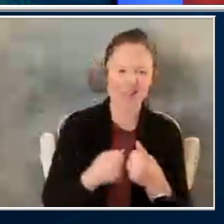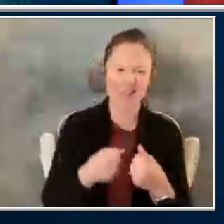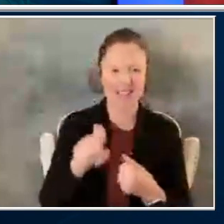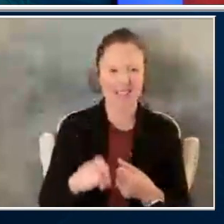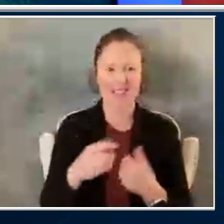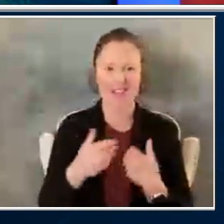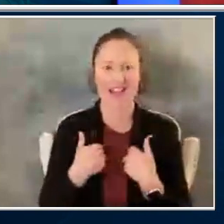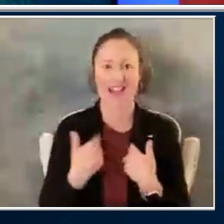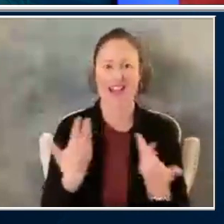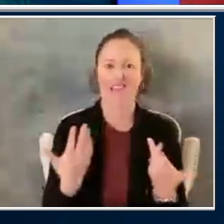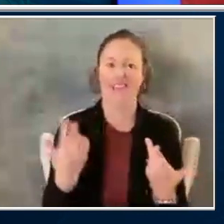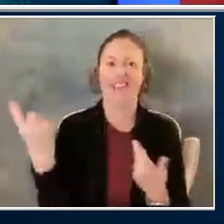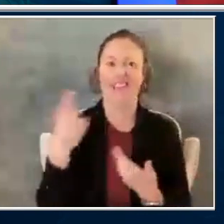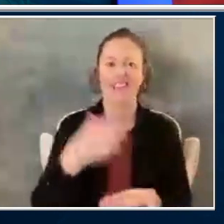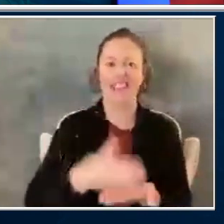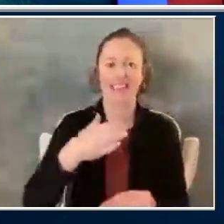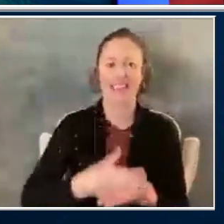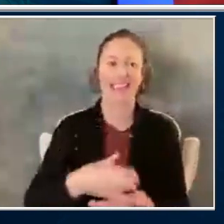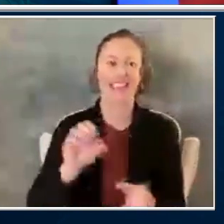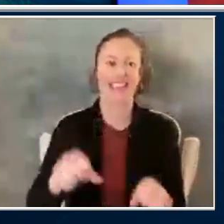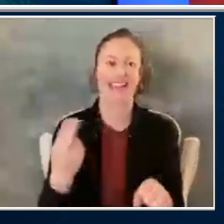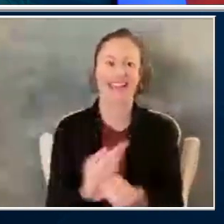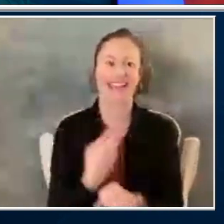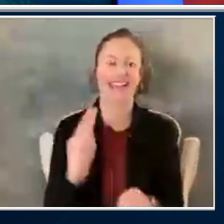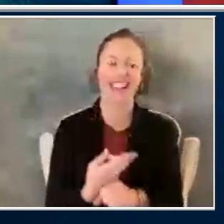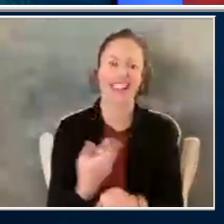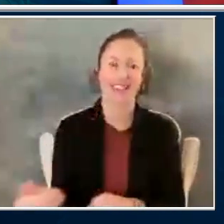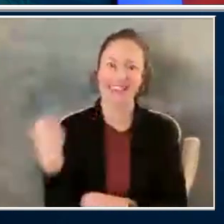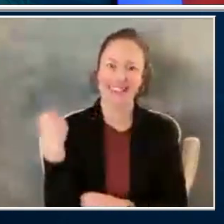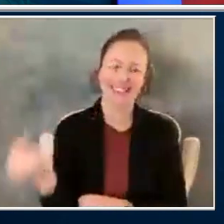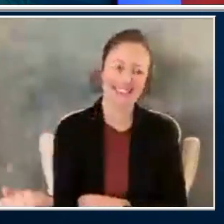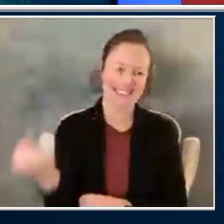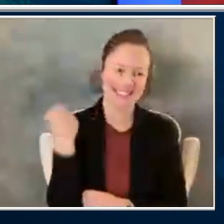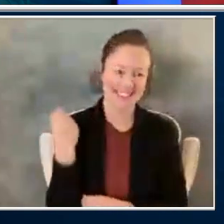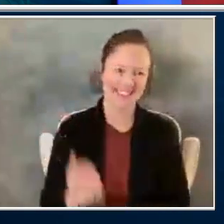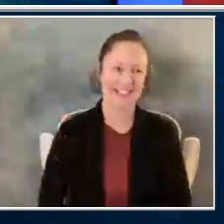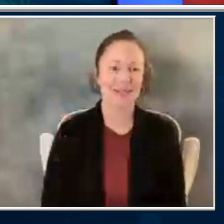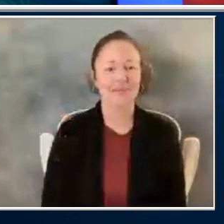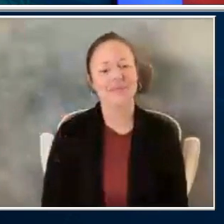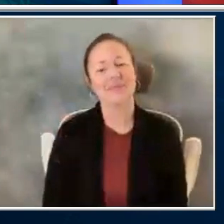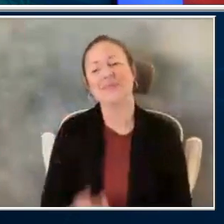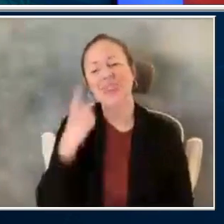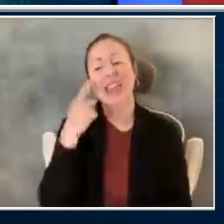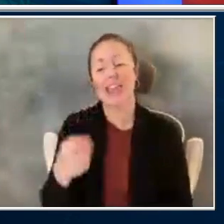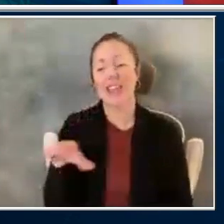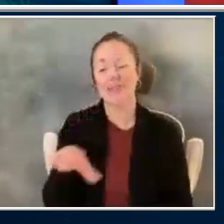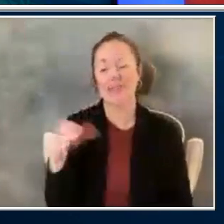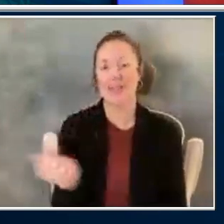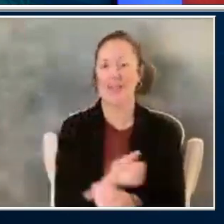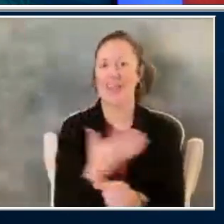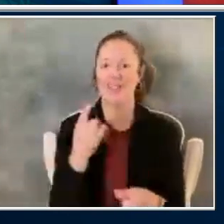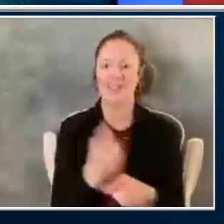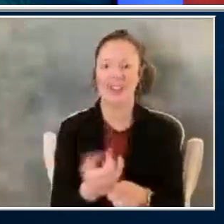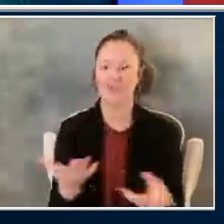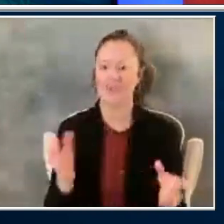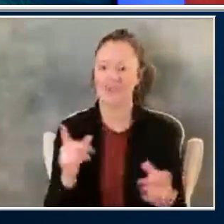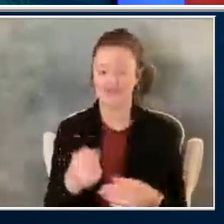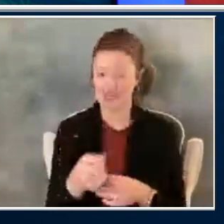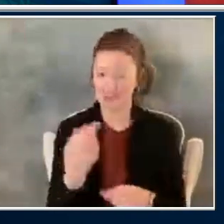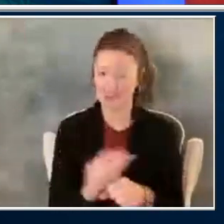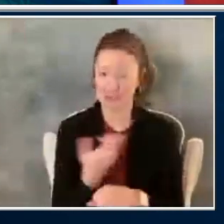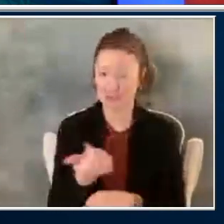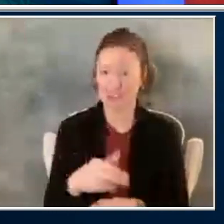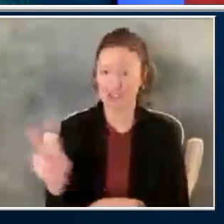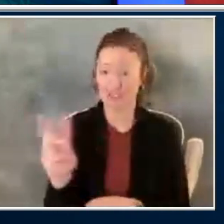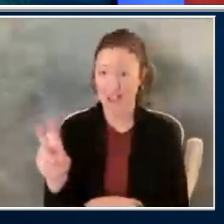something, Dr. Kalendar-Rich, you can grab onto. So I think you're doing everything right. Have you been taking any vitamins or